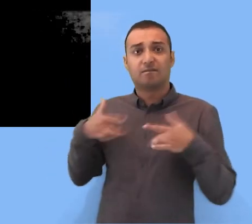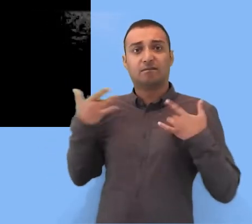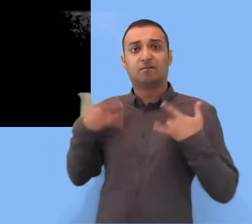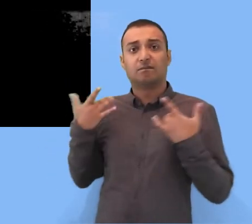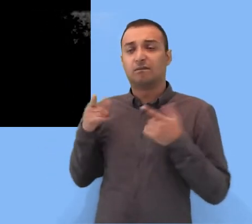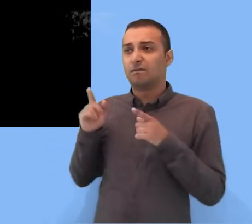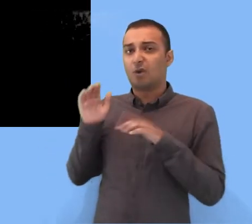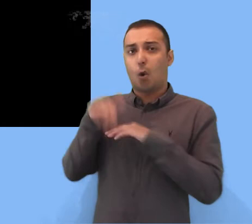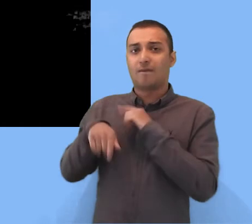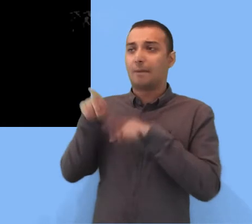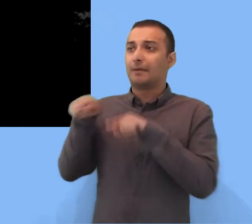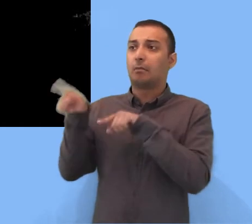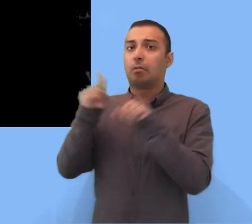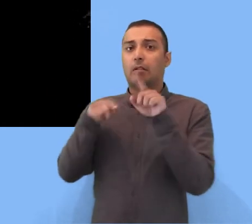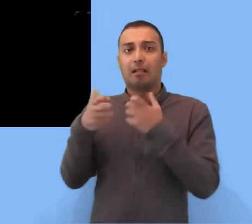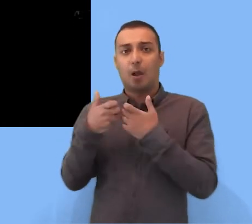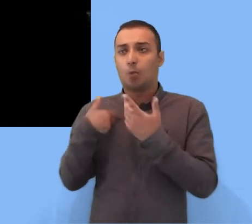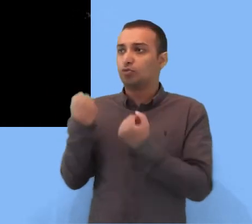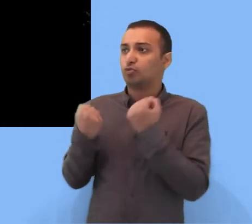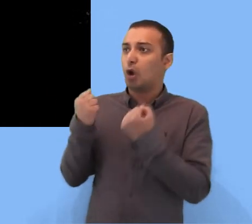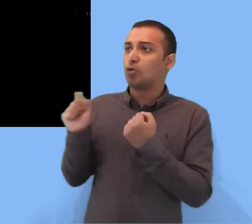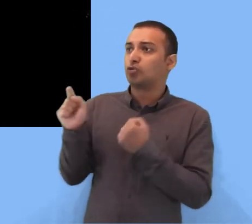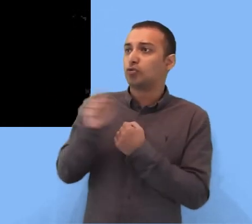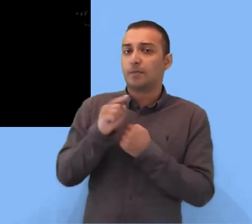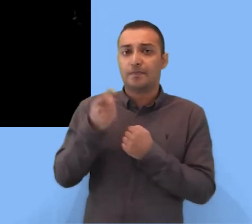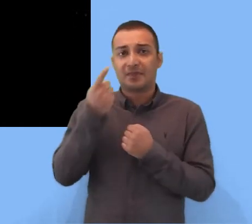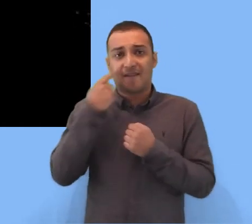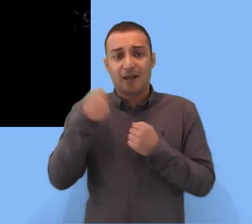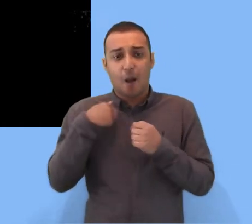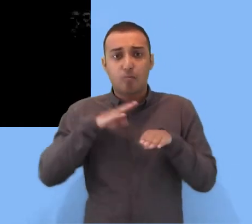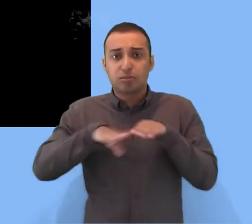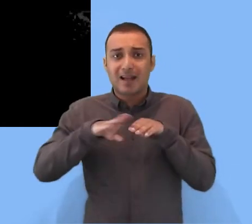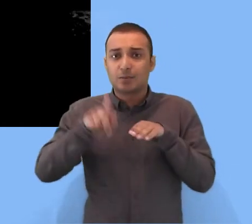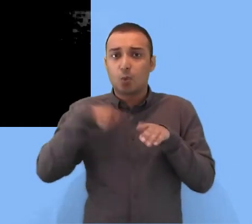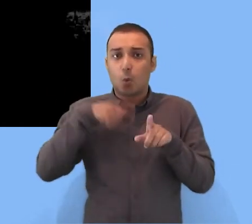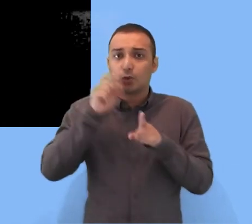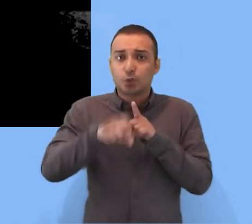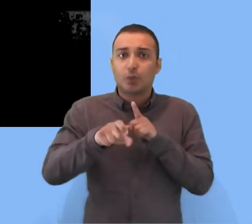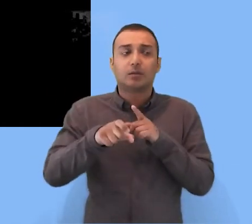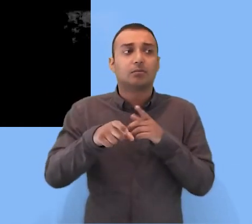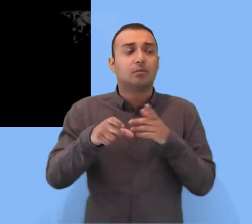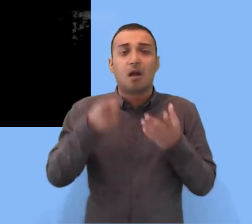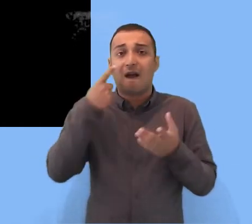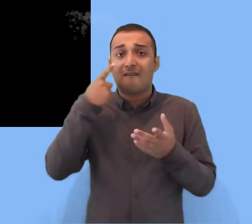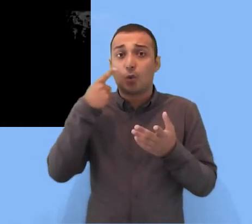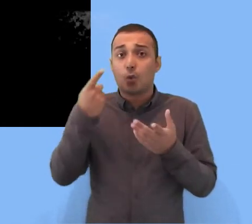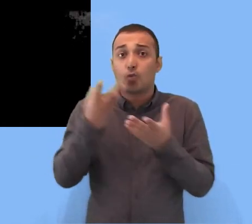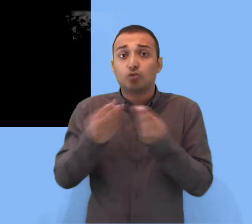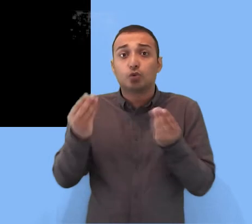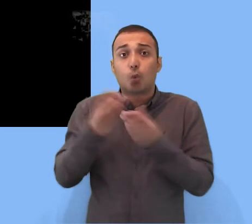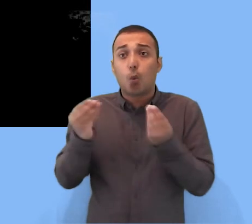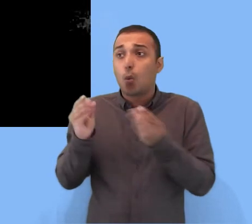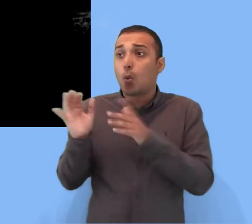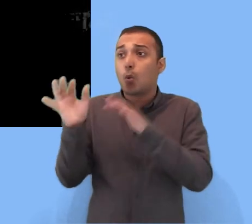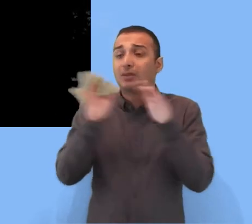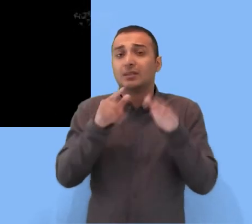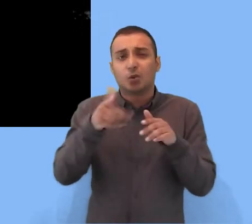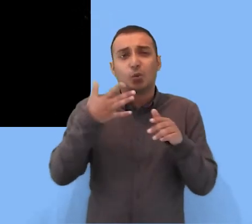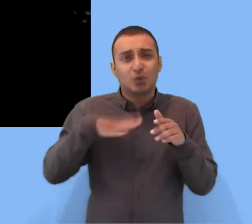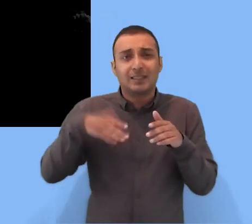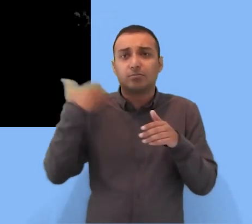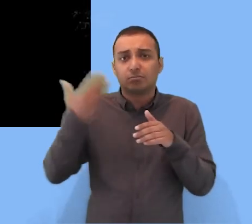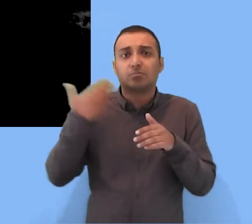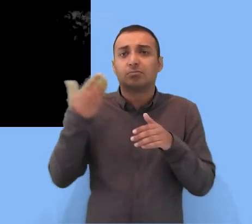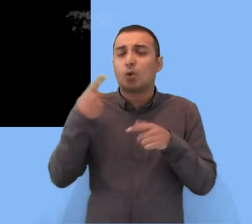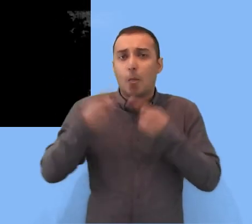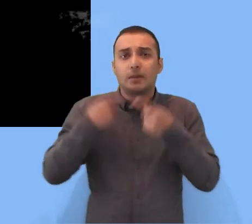have, and look at some of those resources that I showed you and constantly question, why am I doing this?